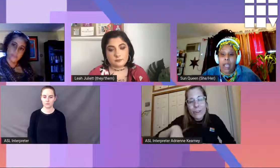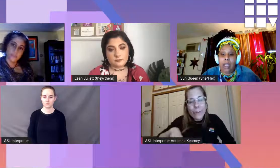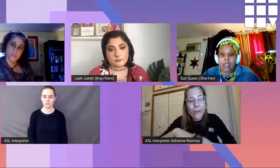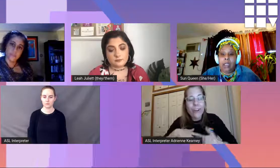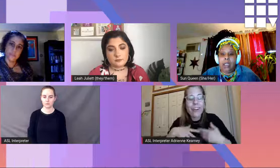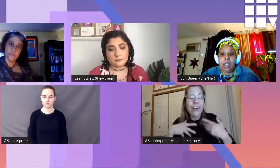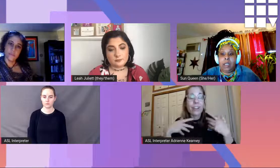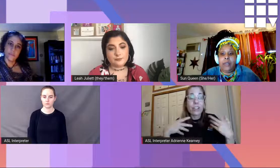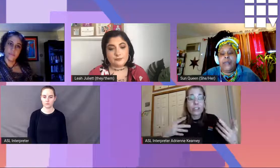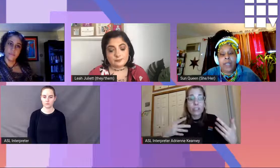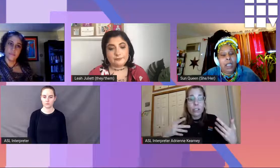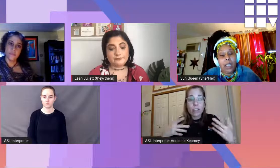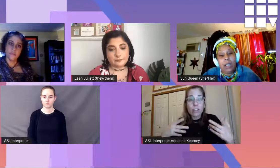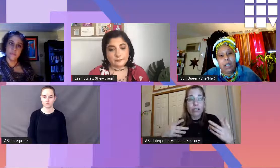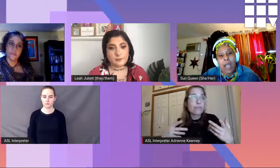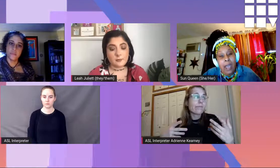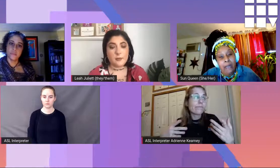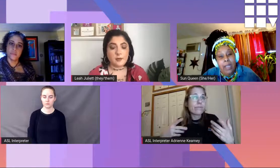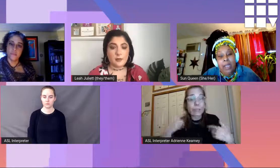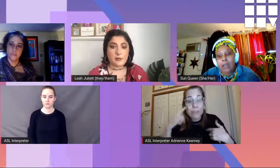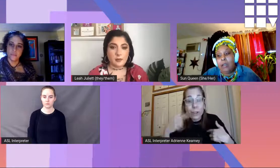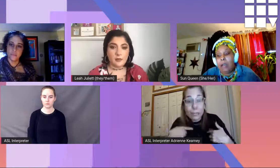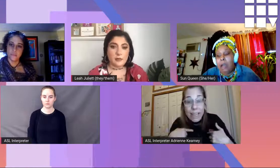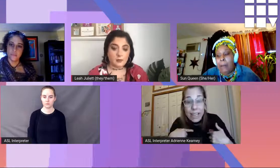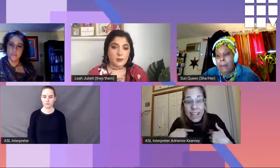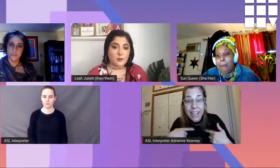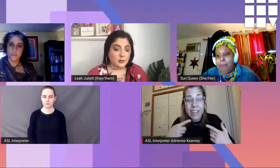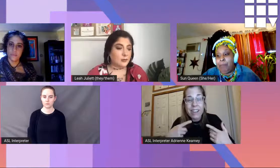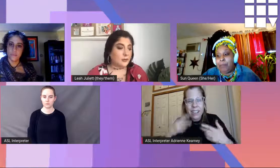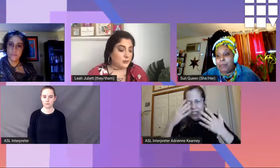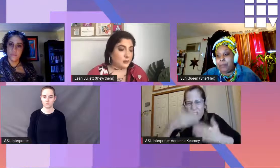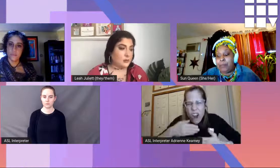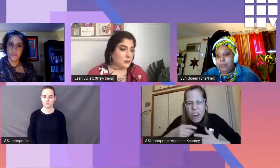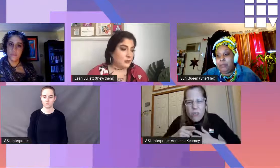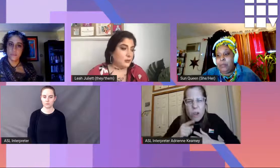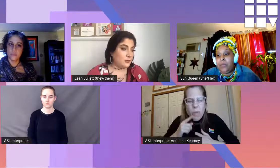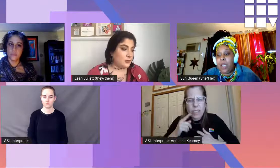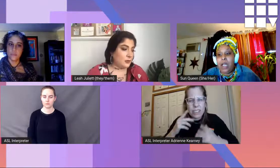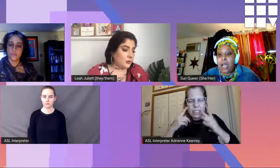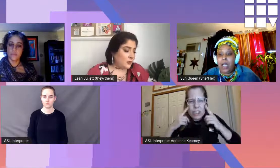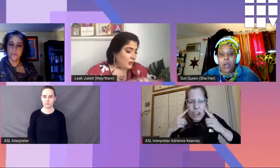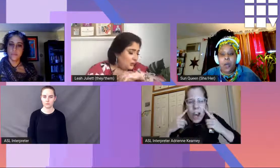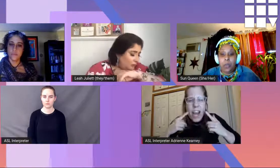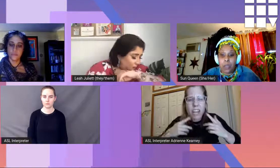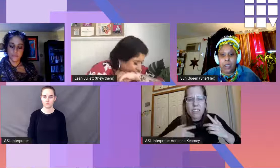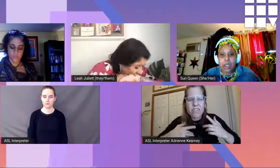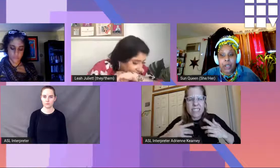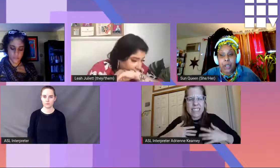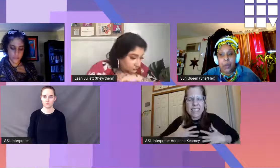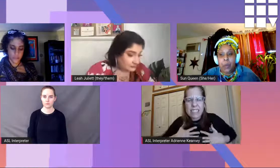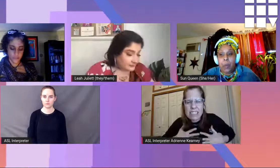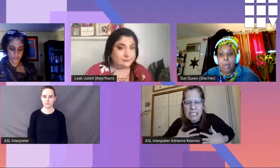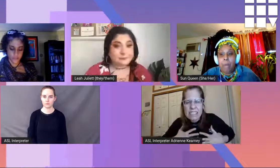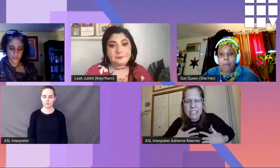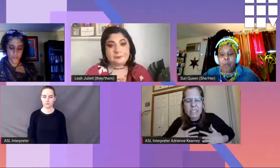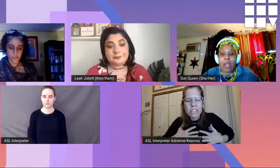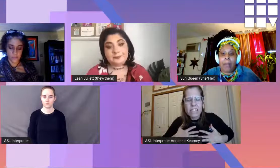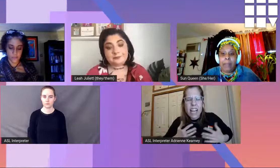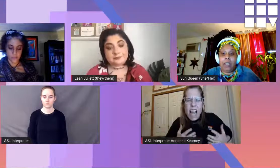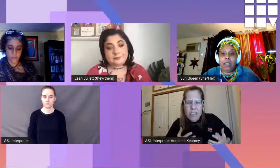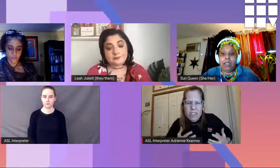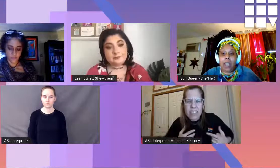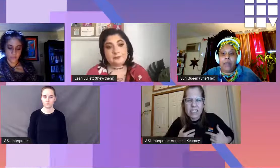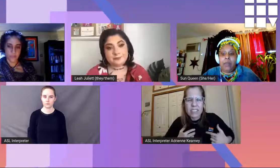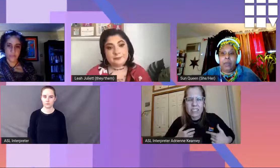crying and just feeling heavy, and not knowing what to do,